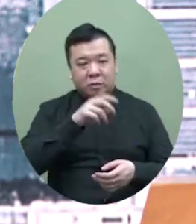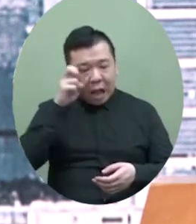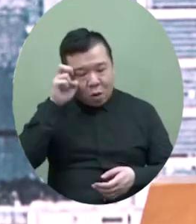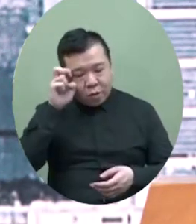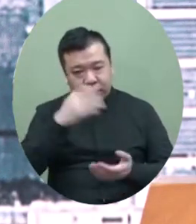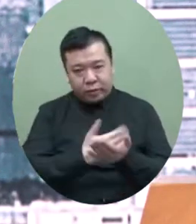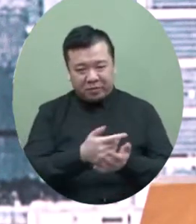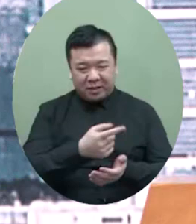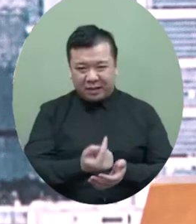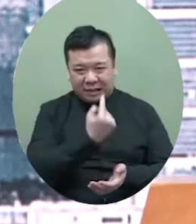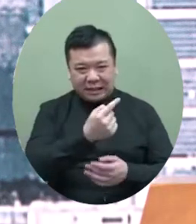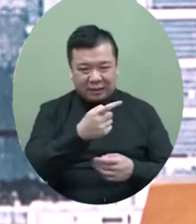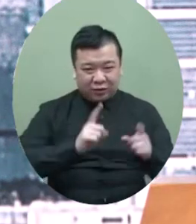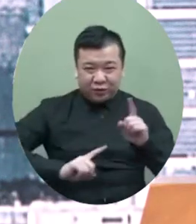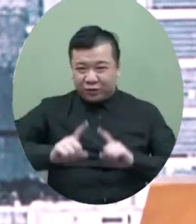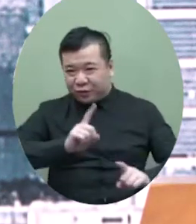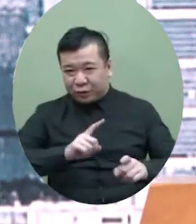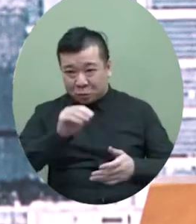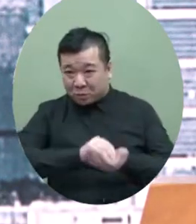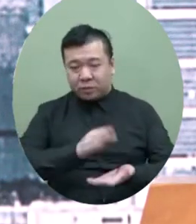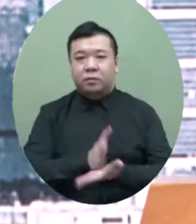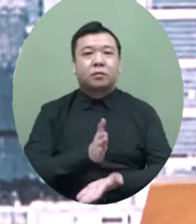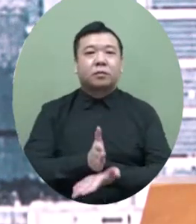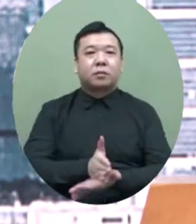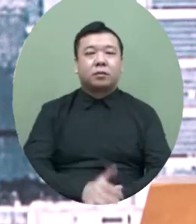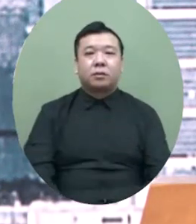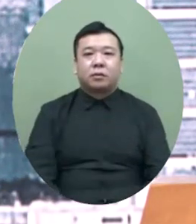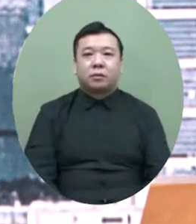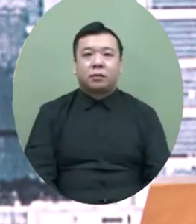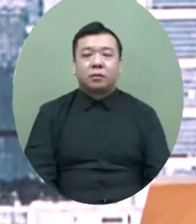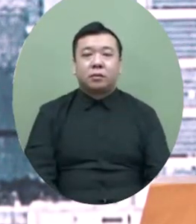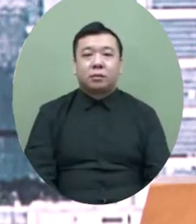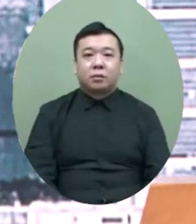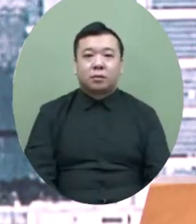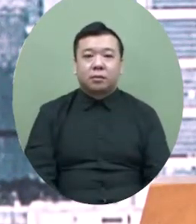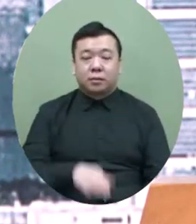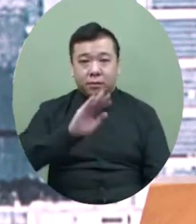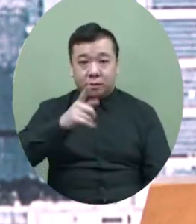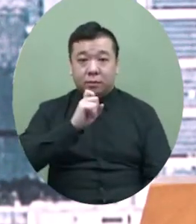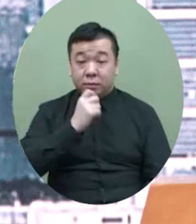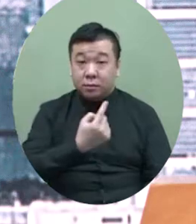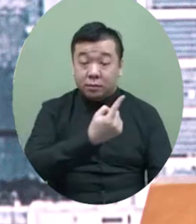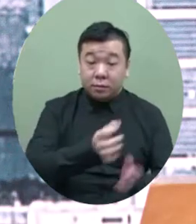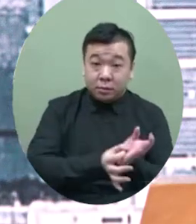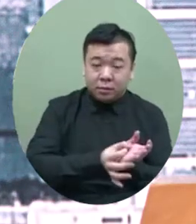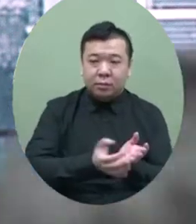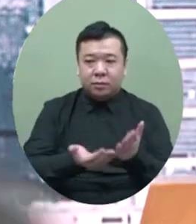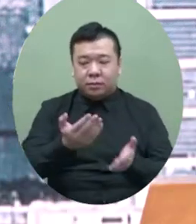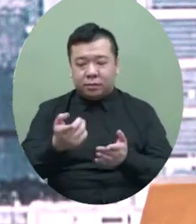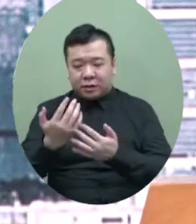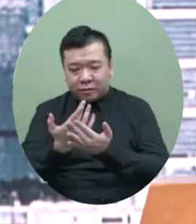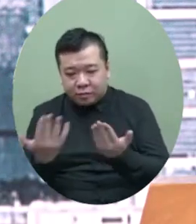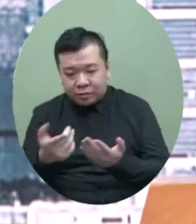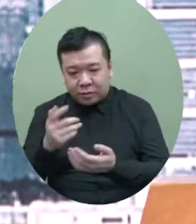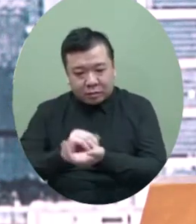such. But the number of confirmed cases in that building or district is only one of the factors.